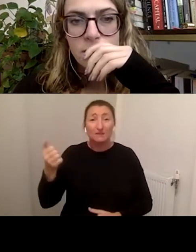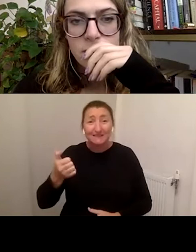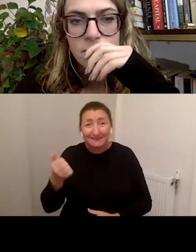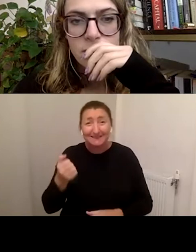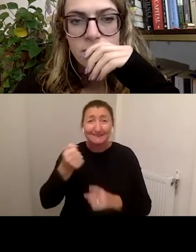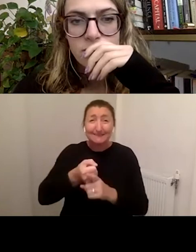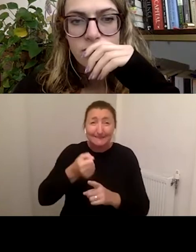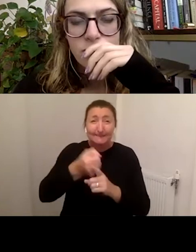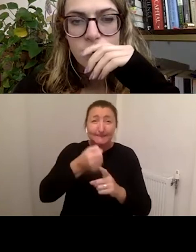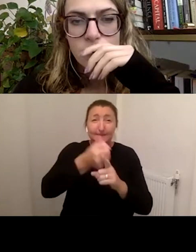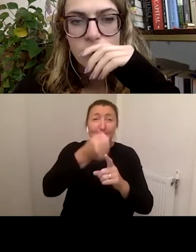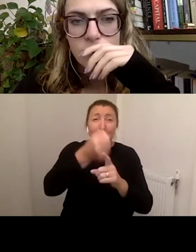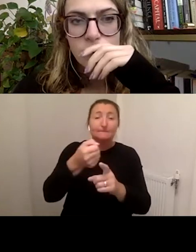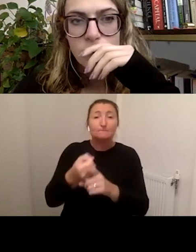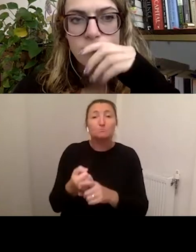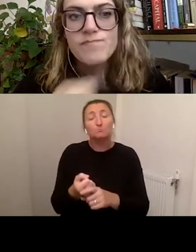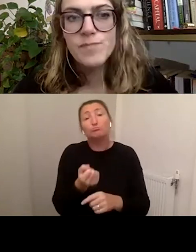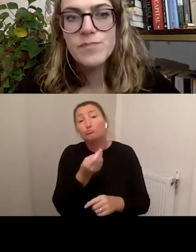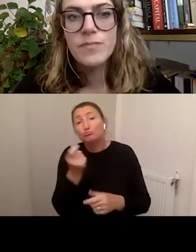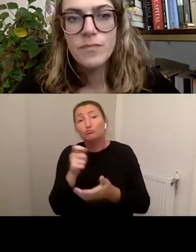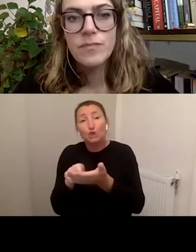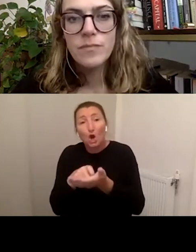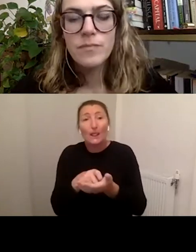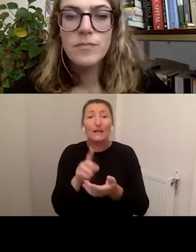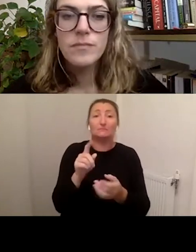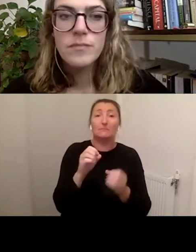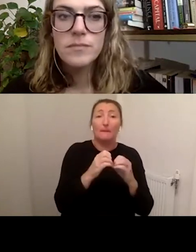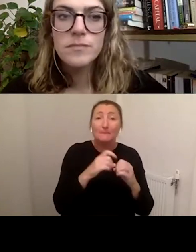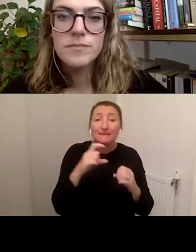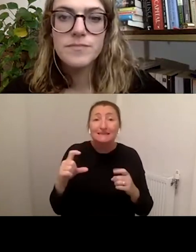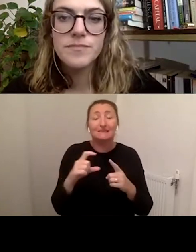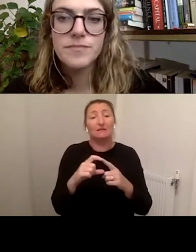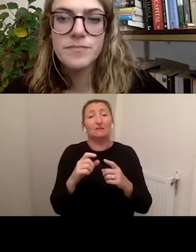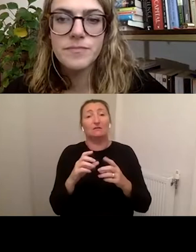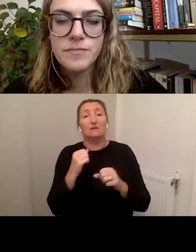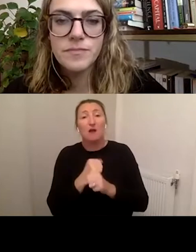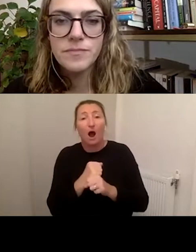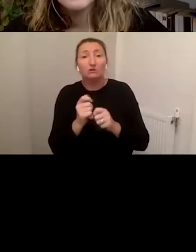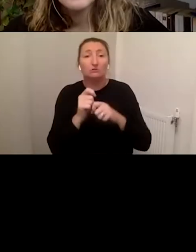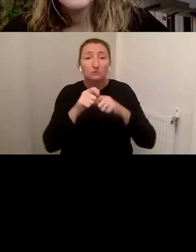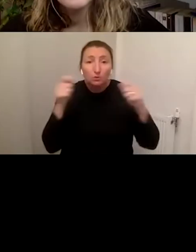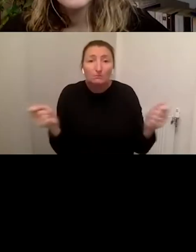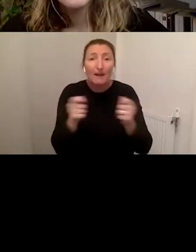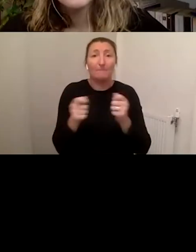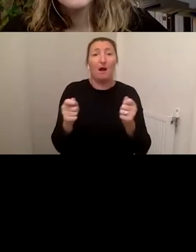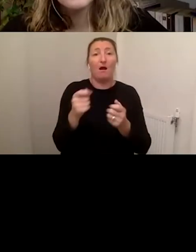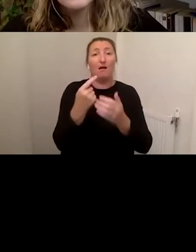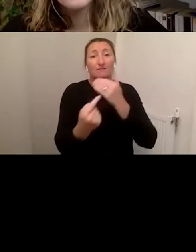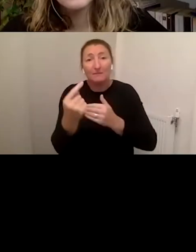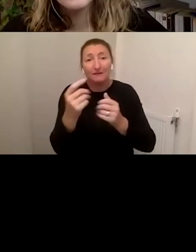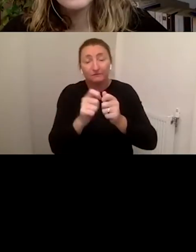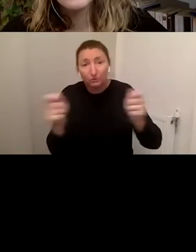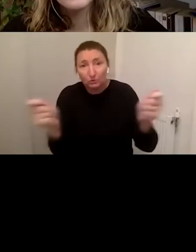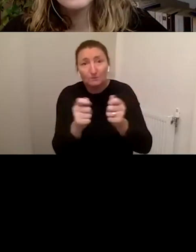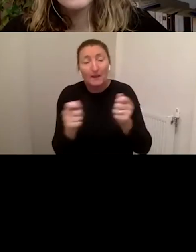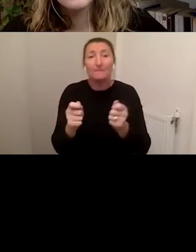have made over those years now quite a few inroads into BBC, Guardian, Independent. But that's always been, that has never